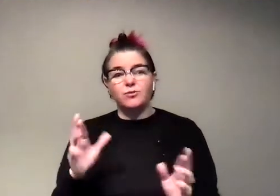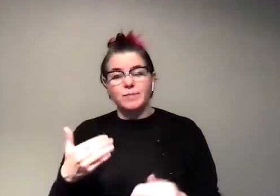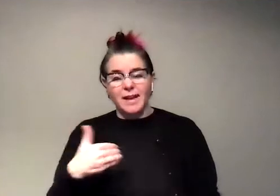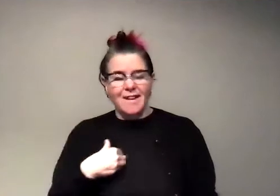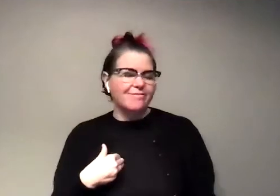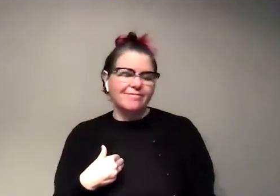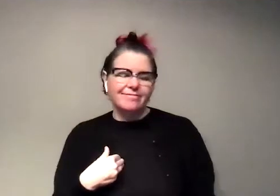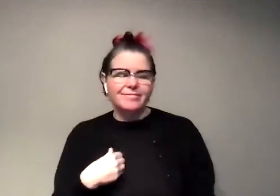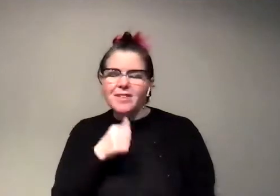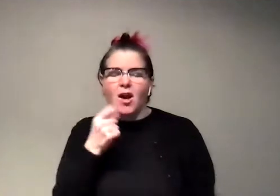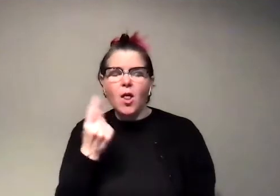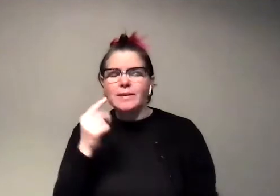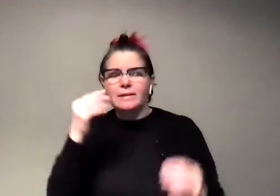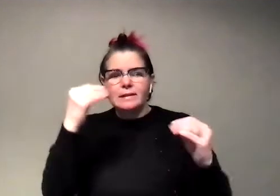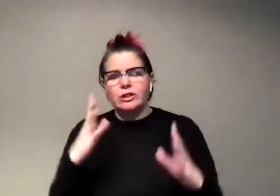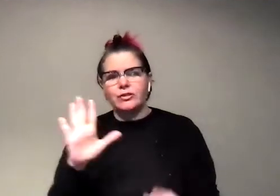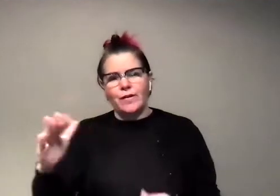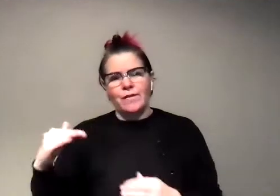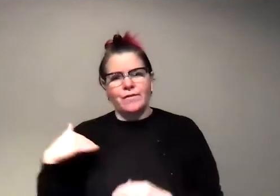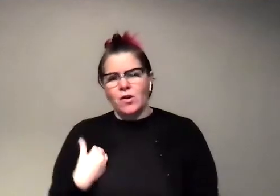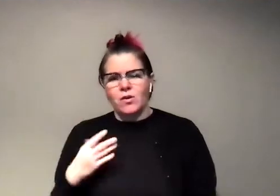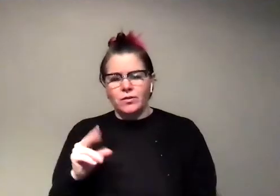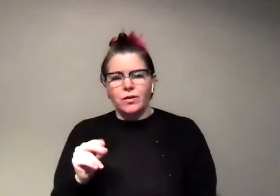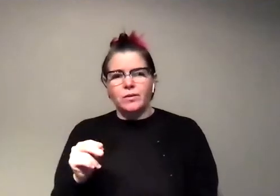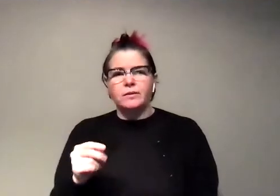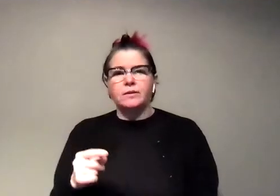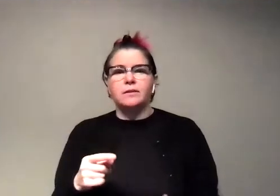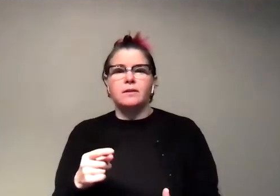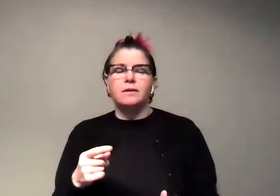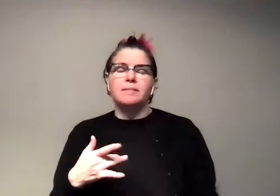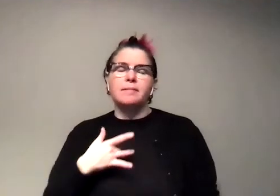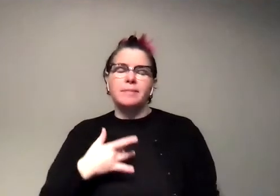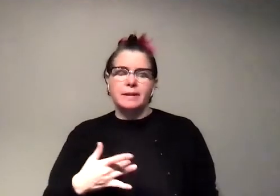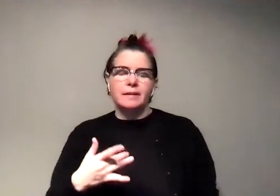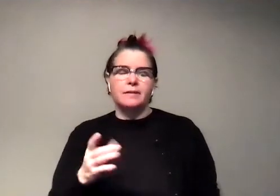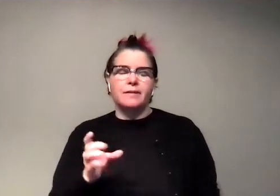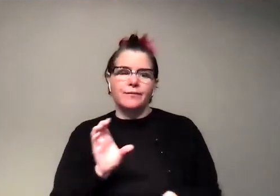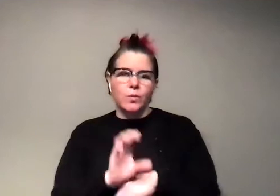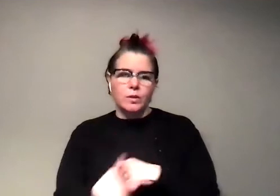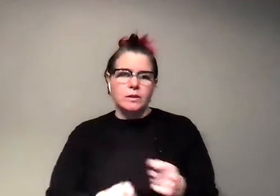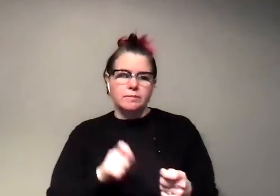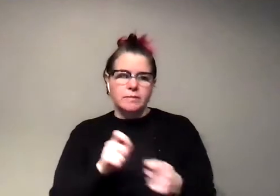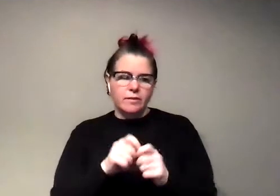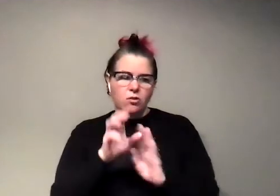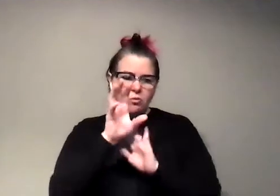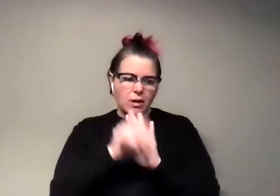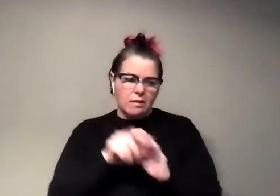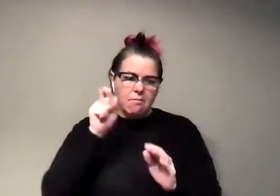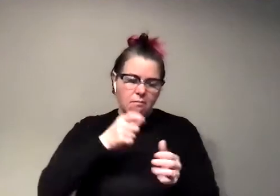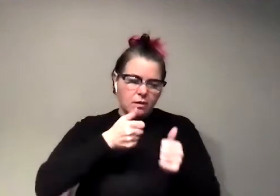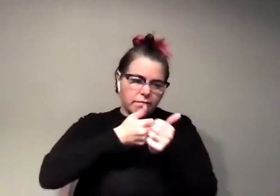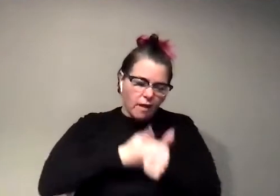teacher's fault because a lot of times they are sort of like shoehorned into doing a very specific like curriculum that they can't